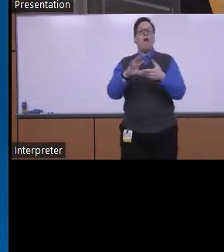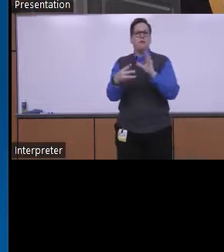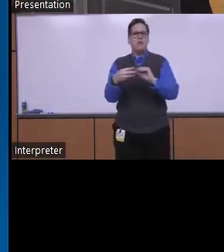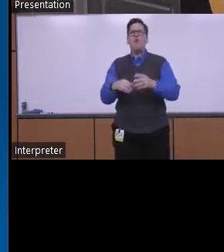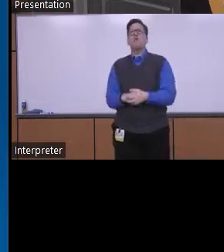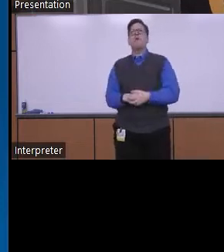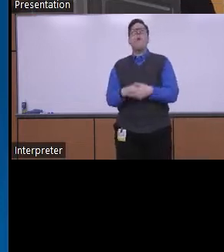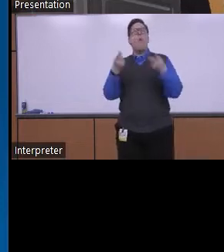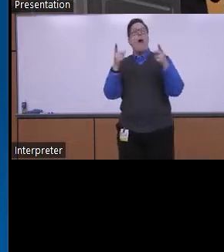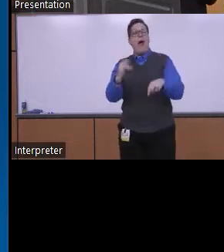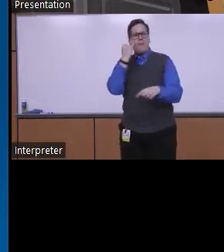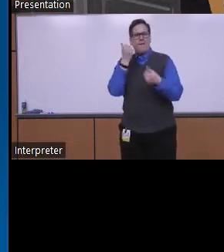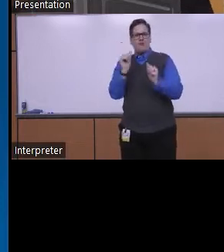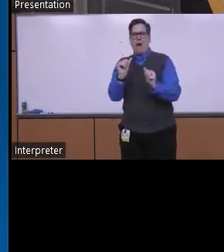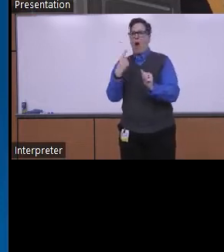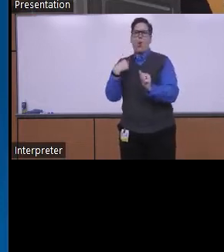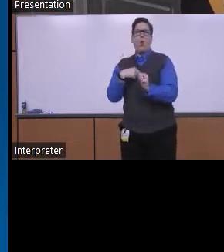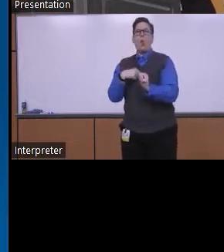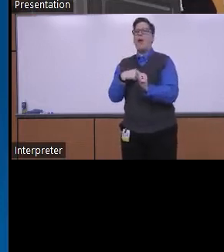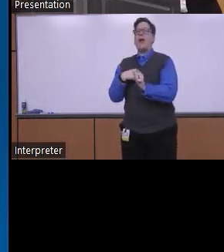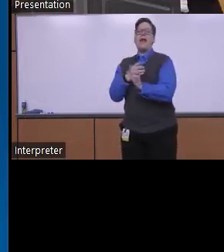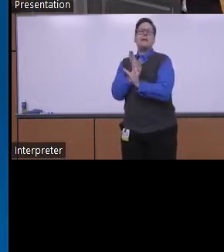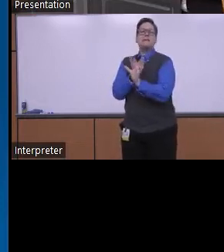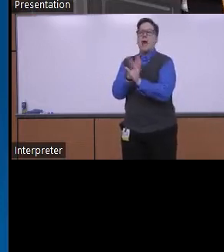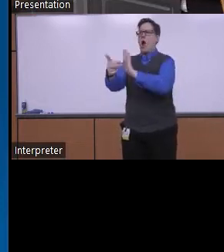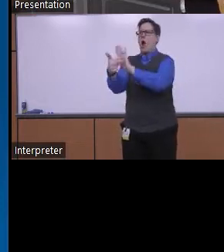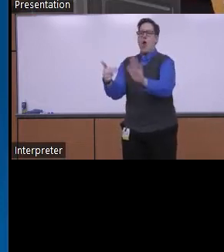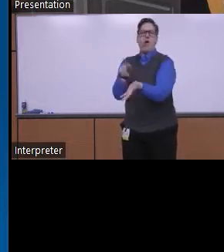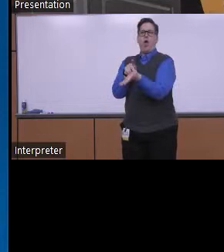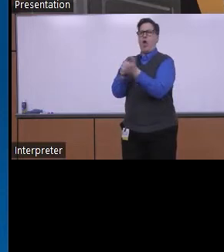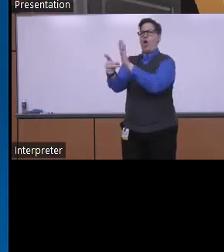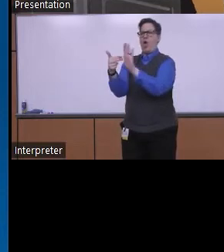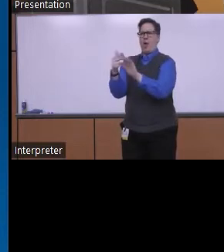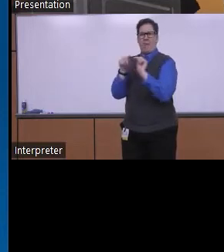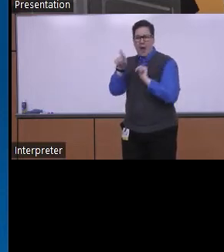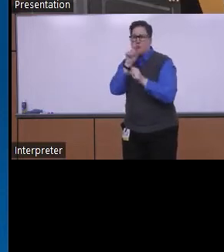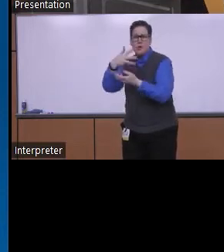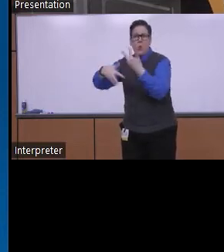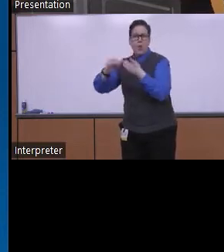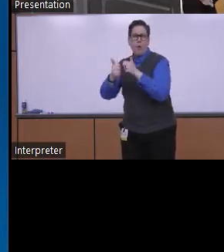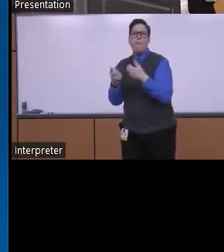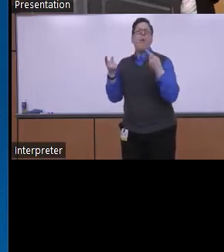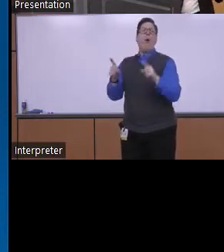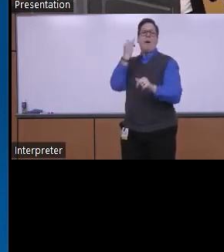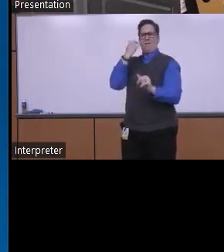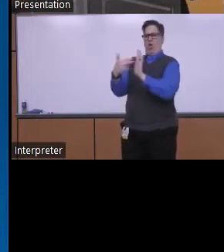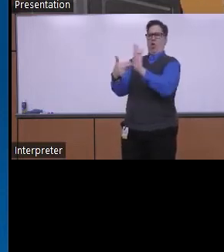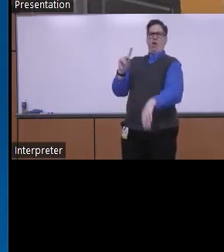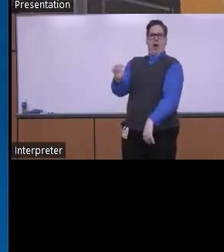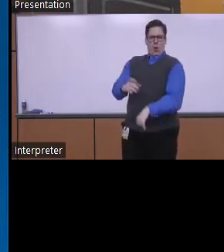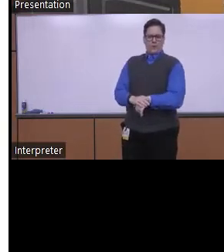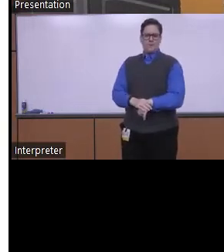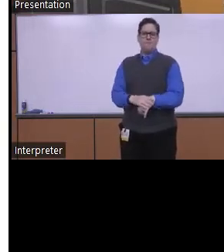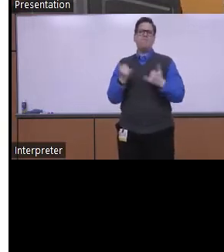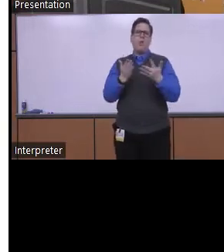what happens when you try to psychiatrize or psychologize social problems. So I'm just going to